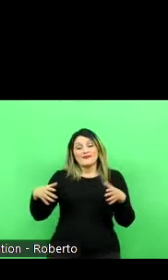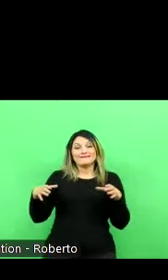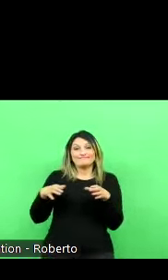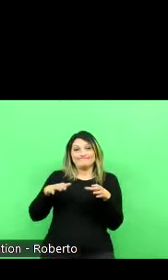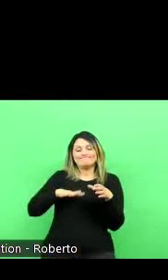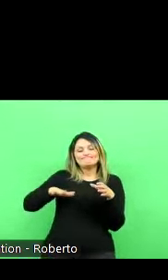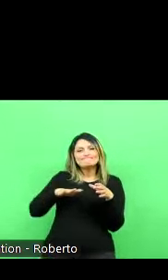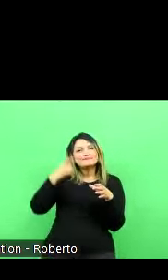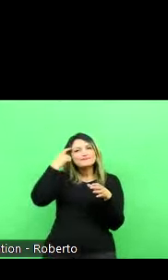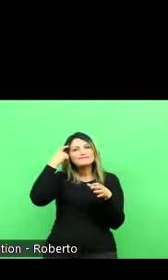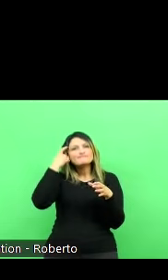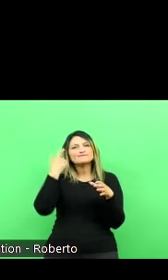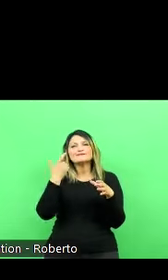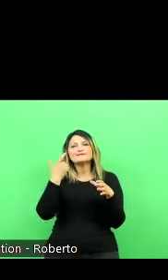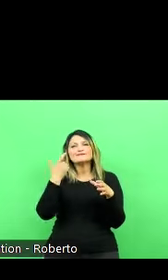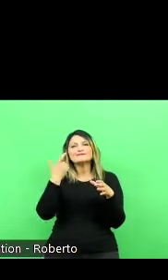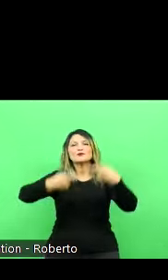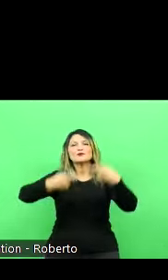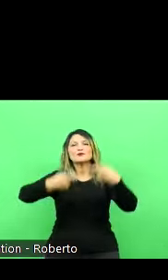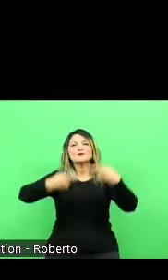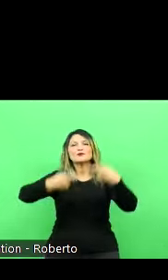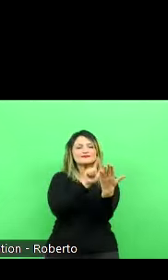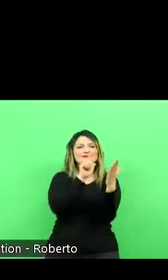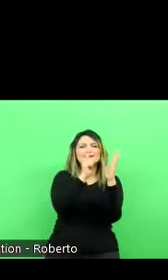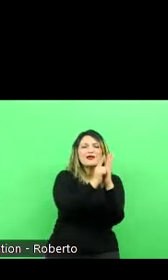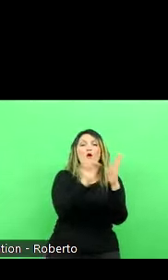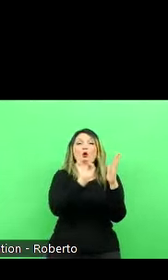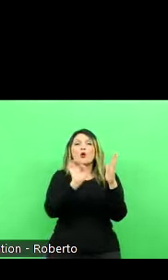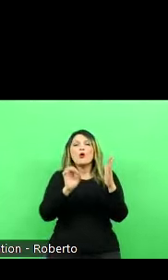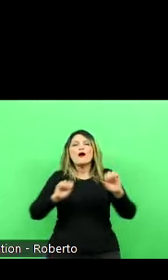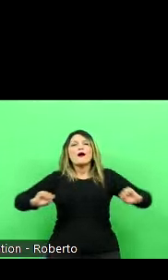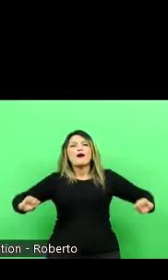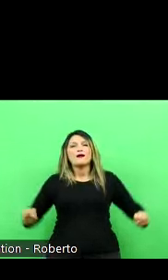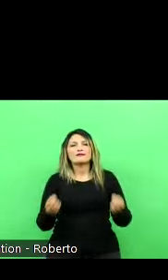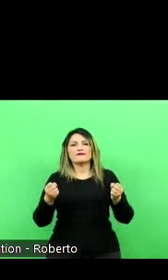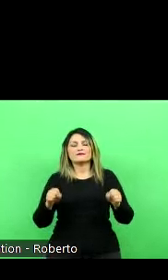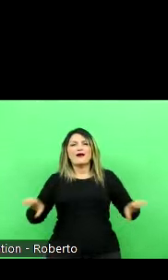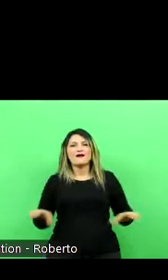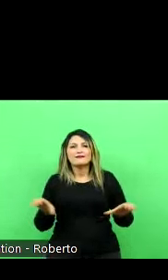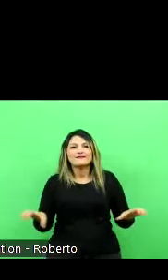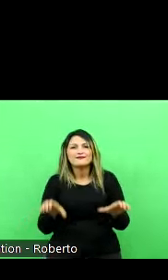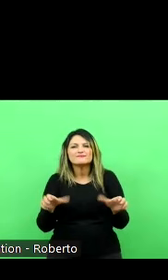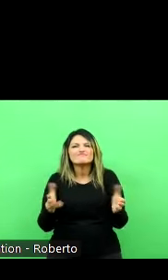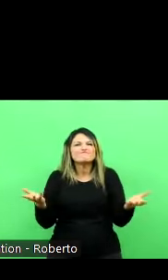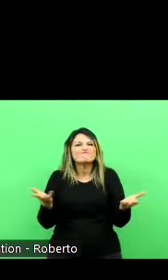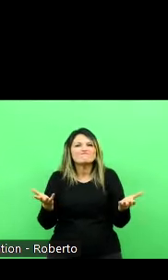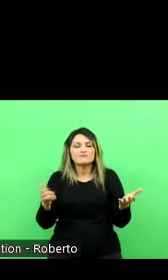of measures that can reduce the gaps for people with